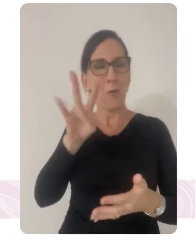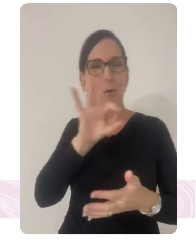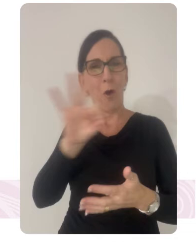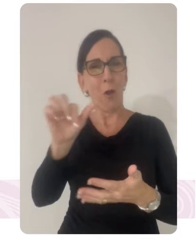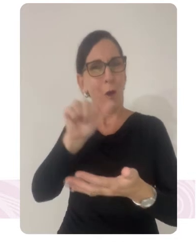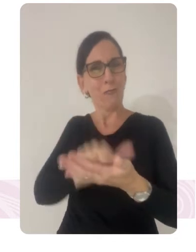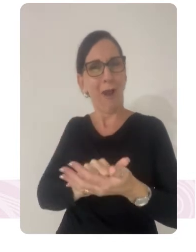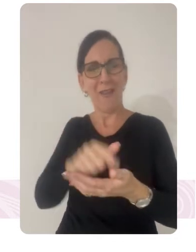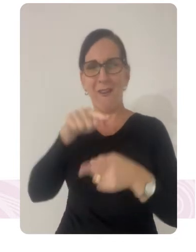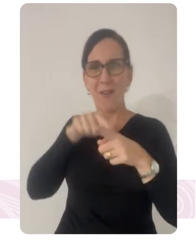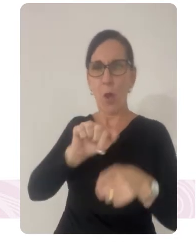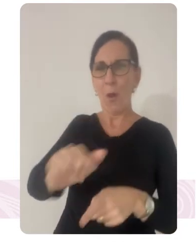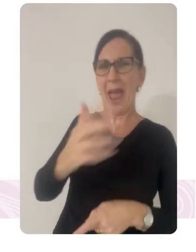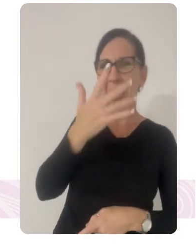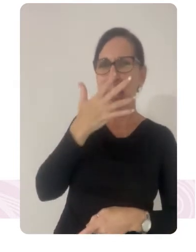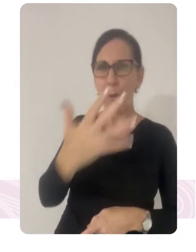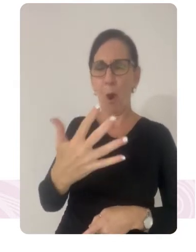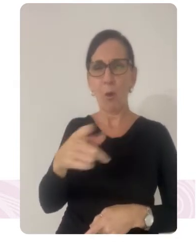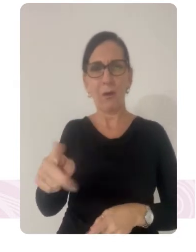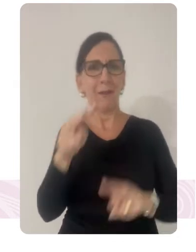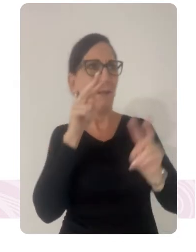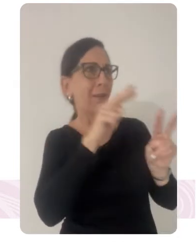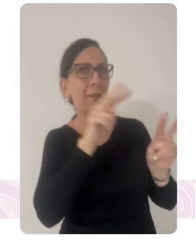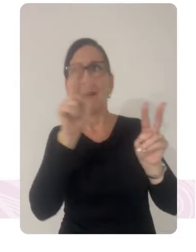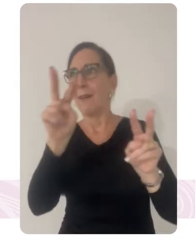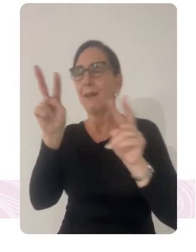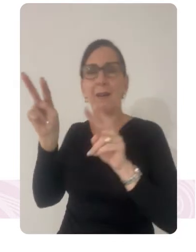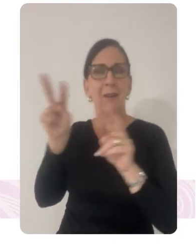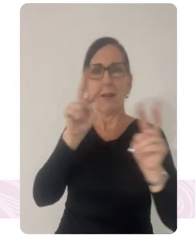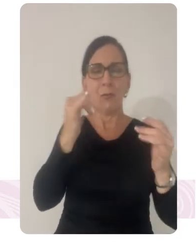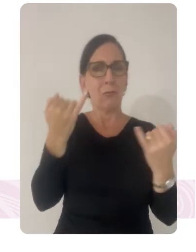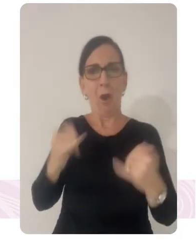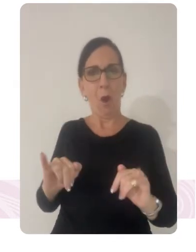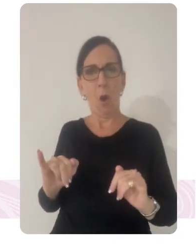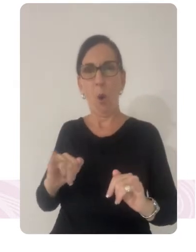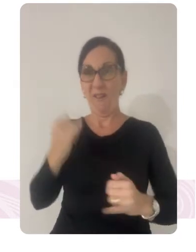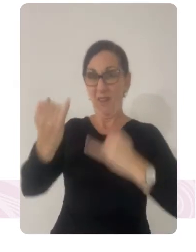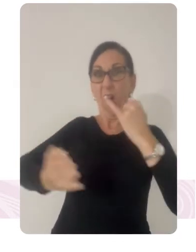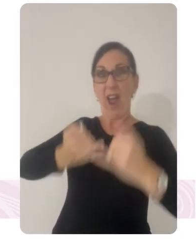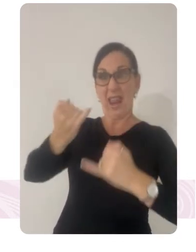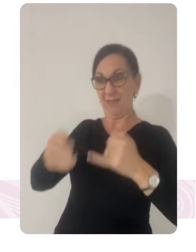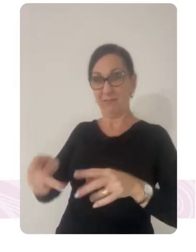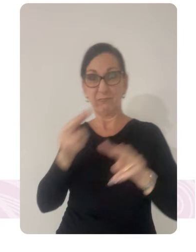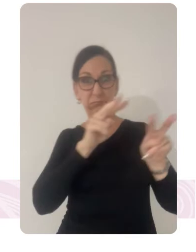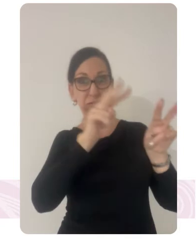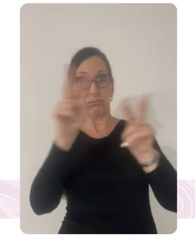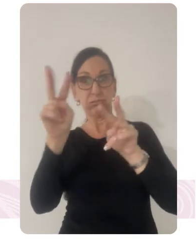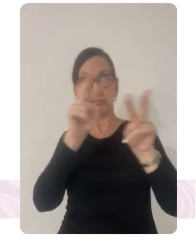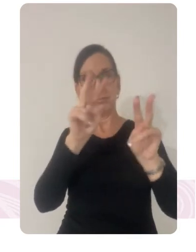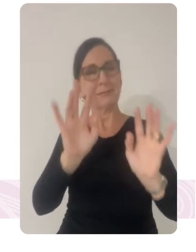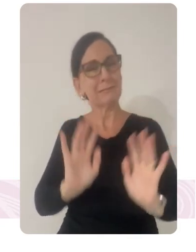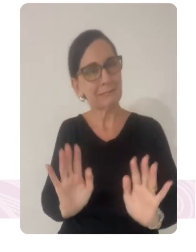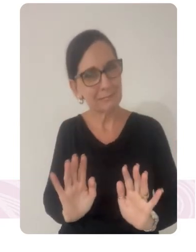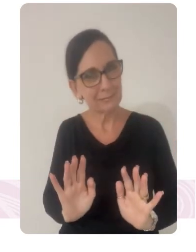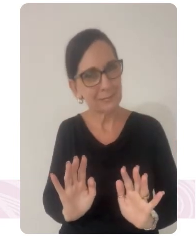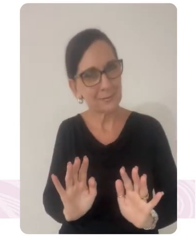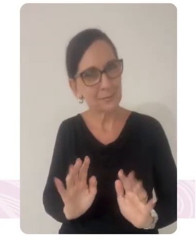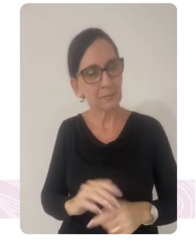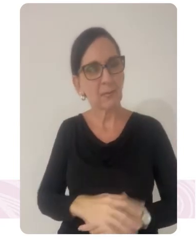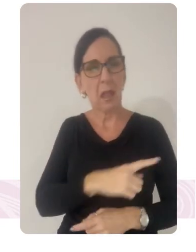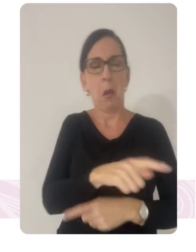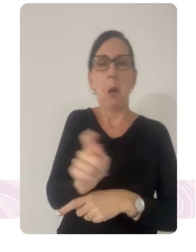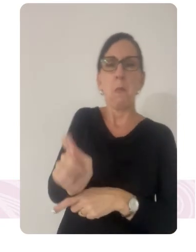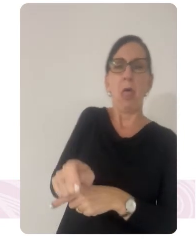age-inappropriate emotional or physical situations, and/or use violence in front of them. Disregarding